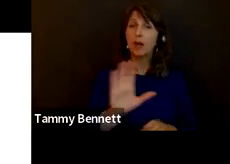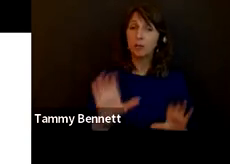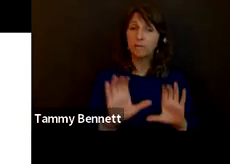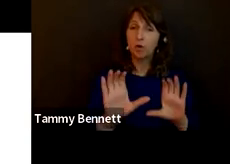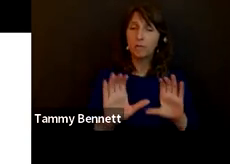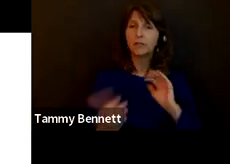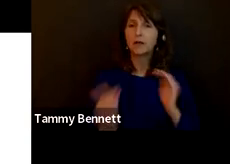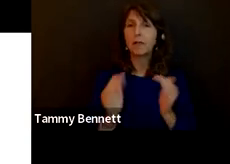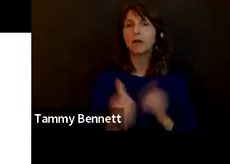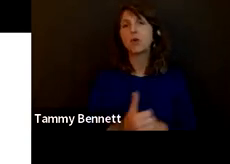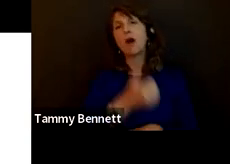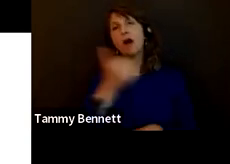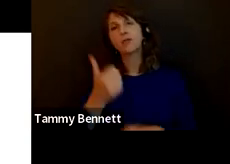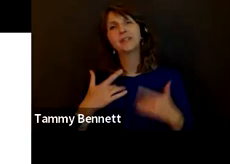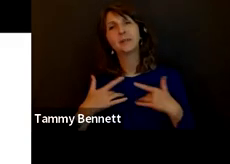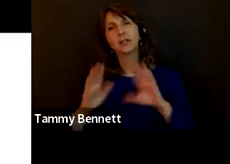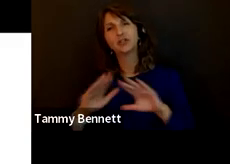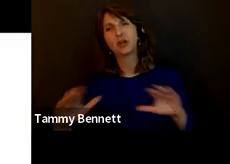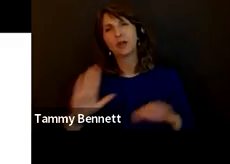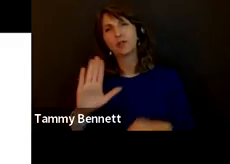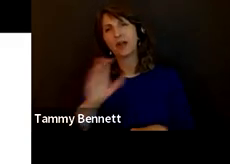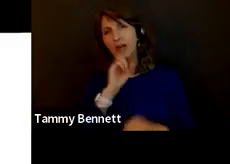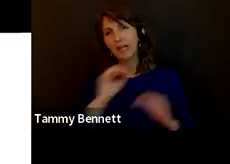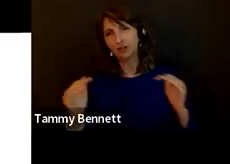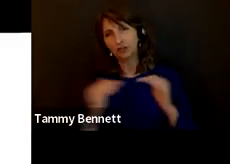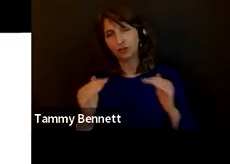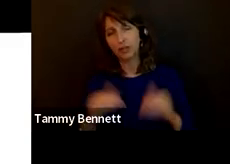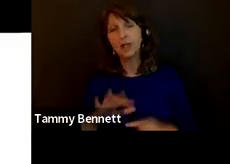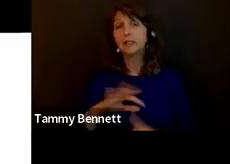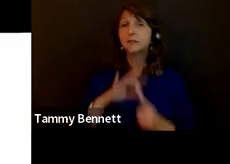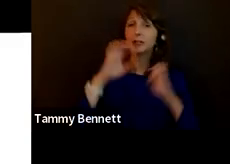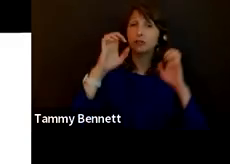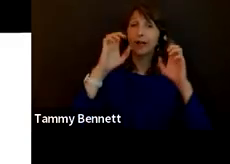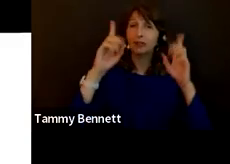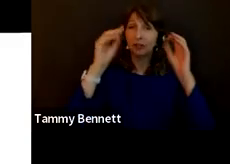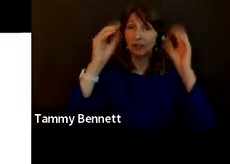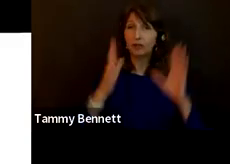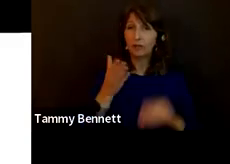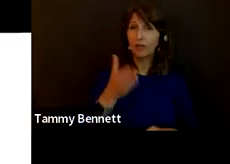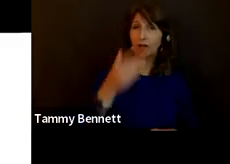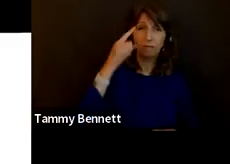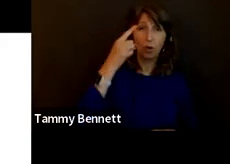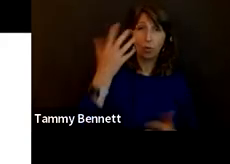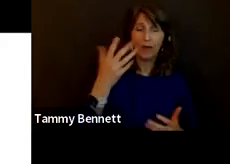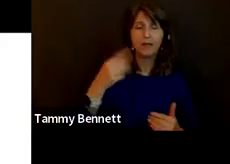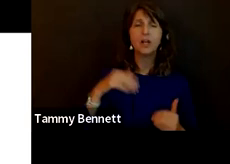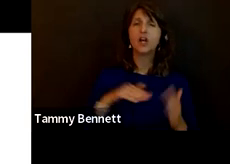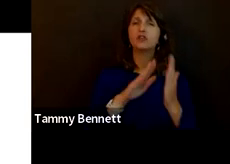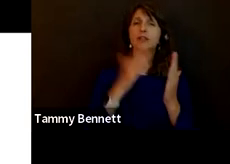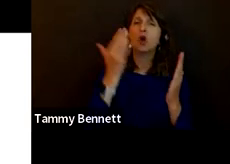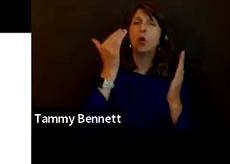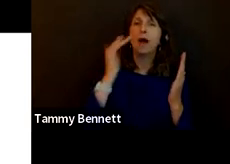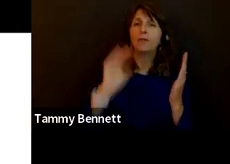age. The special education teacher is there to address how the child is different. and how they need to access the classroom